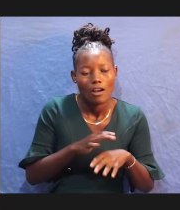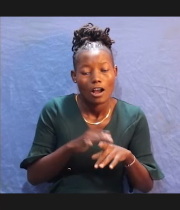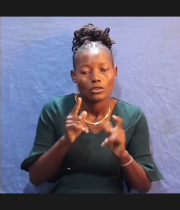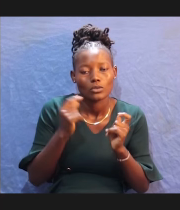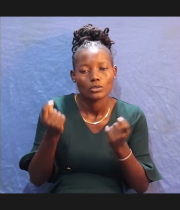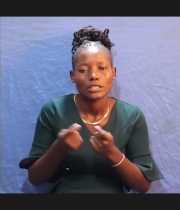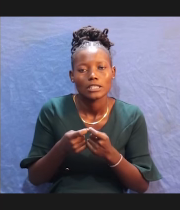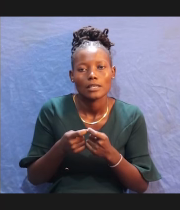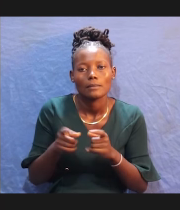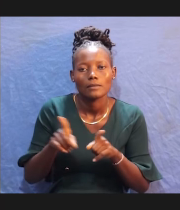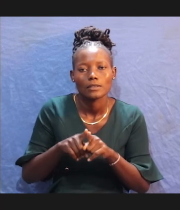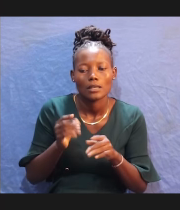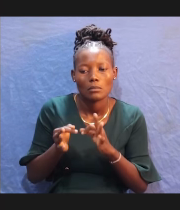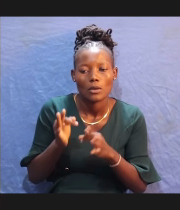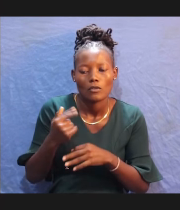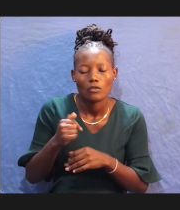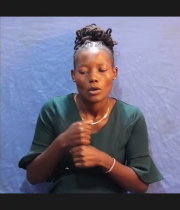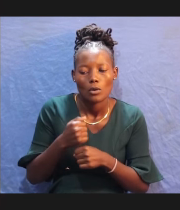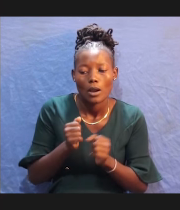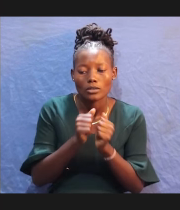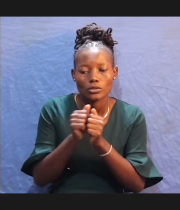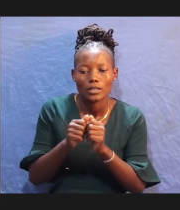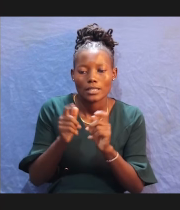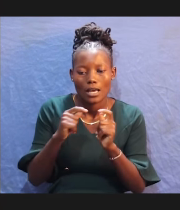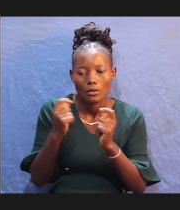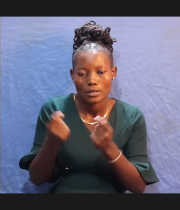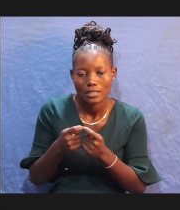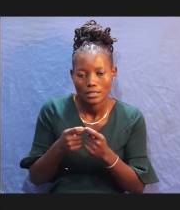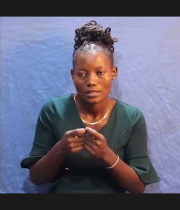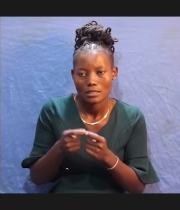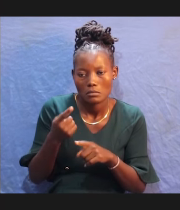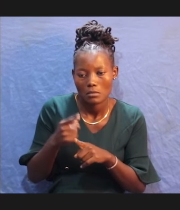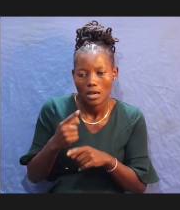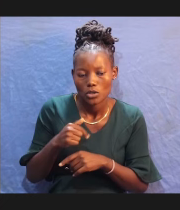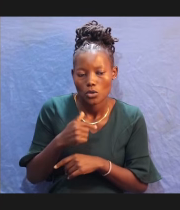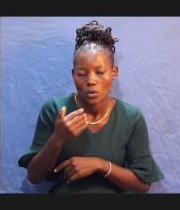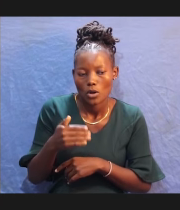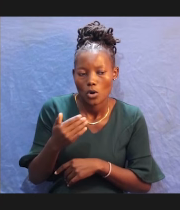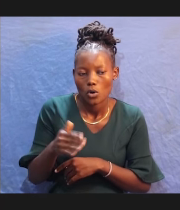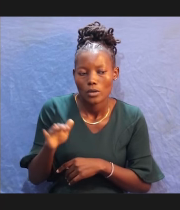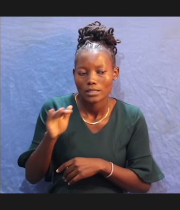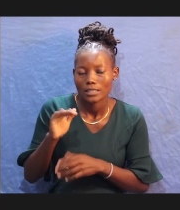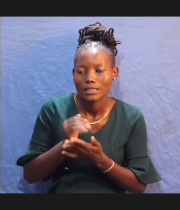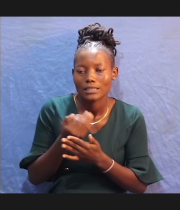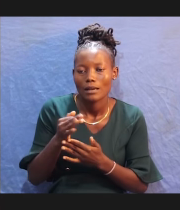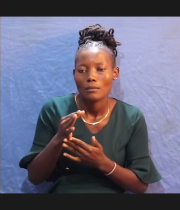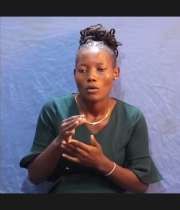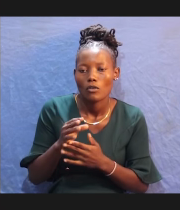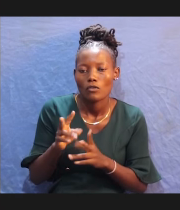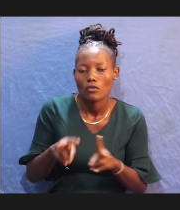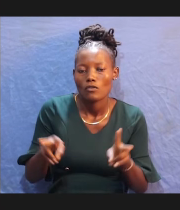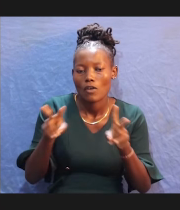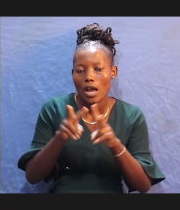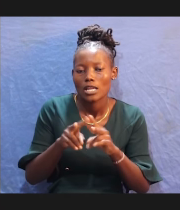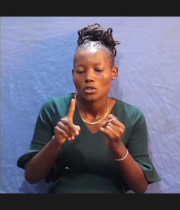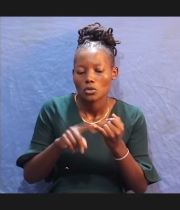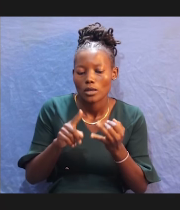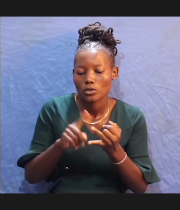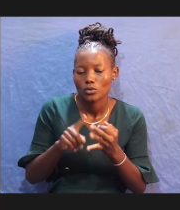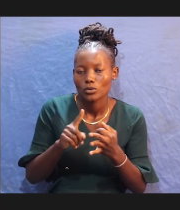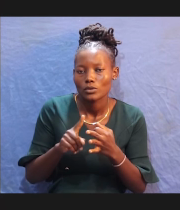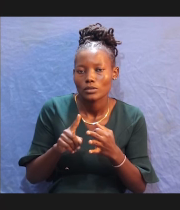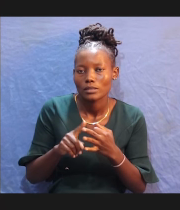team and if we work with that team. So what we always do is we set some kind of core values, 1, 2, 3, and we